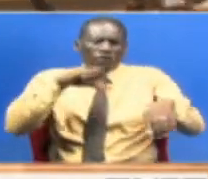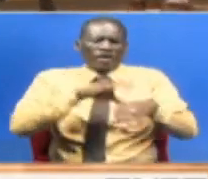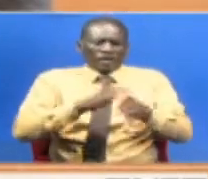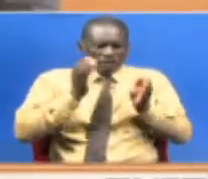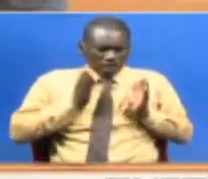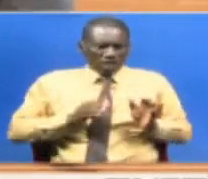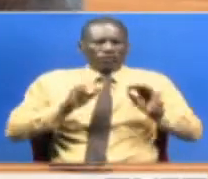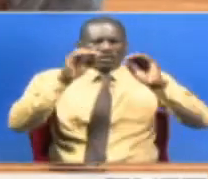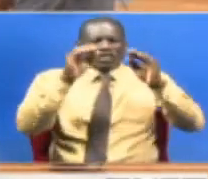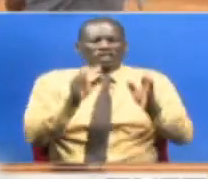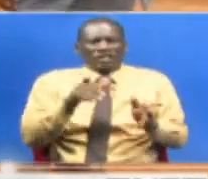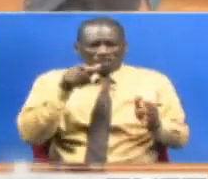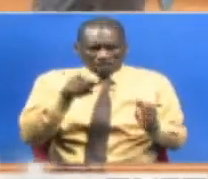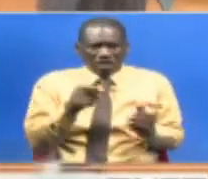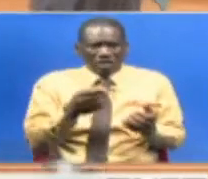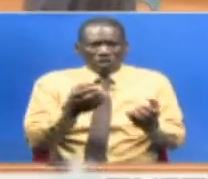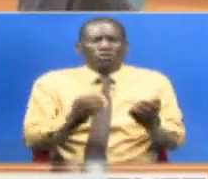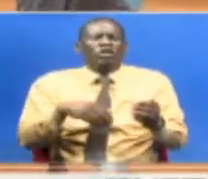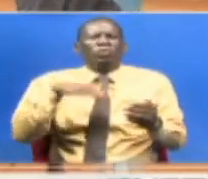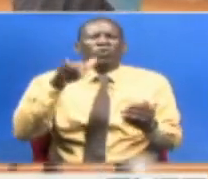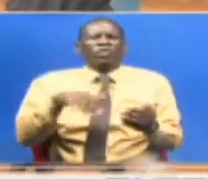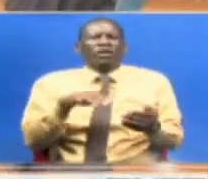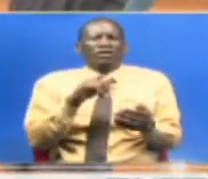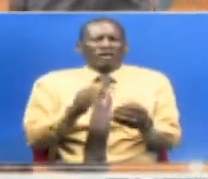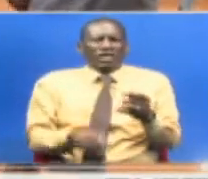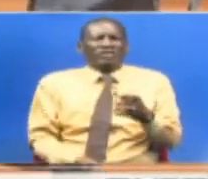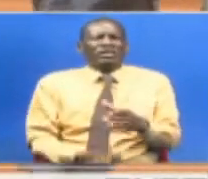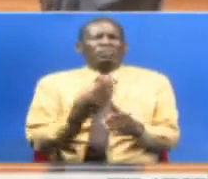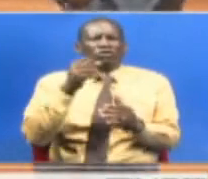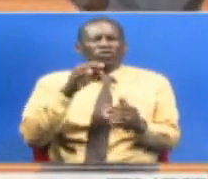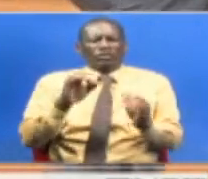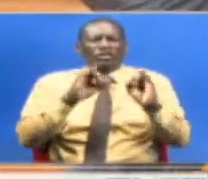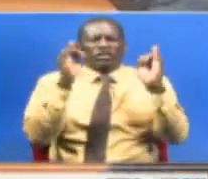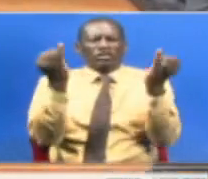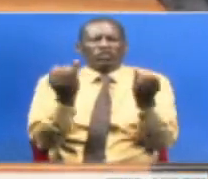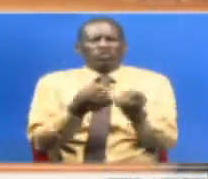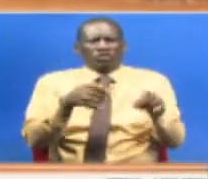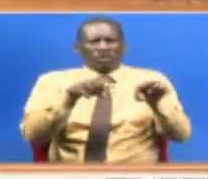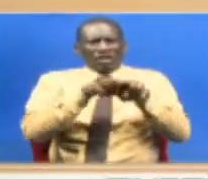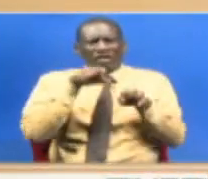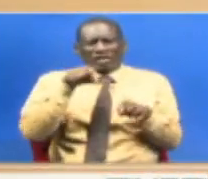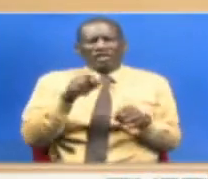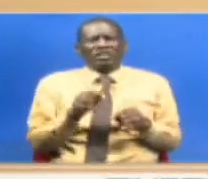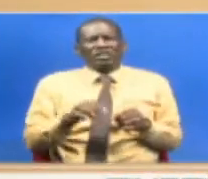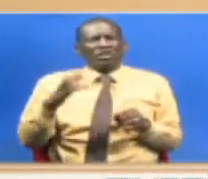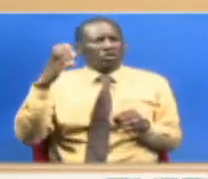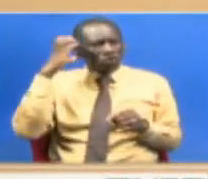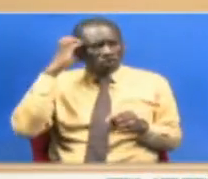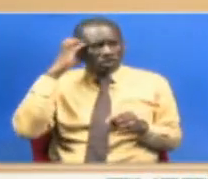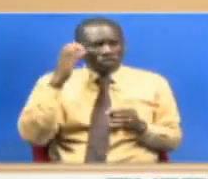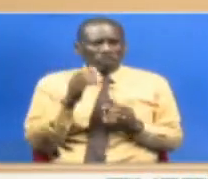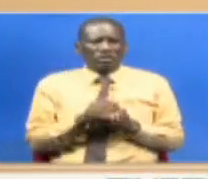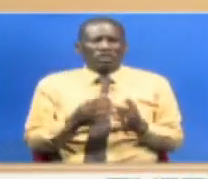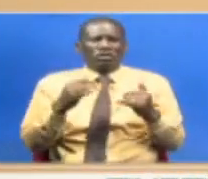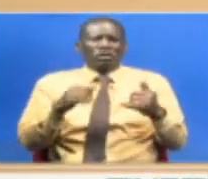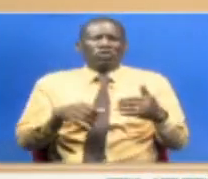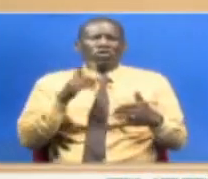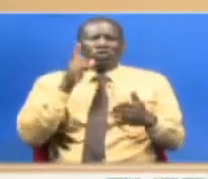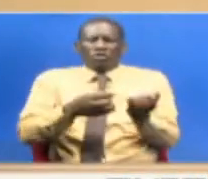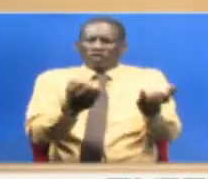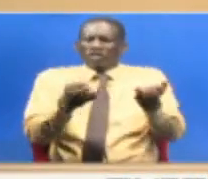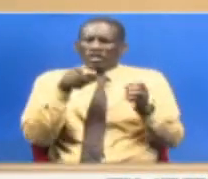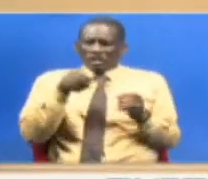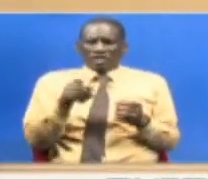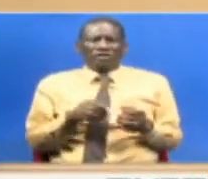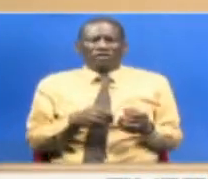here requires more than just the establishment of institutions like Nuria College. So what is required here